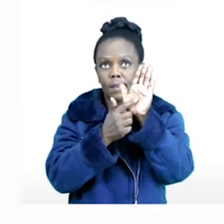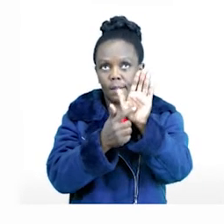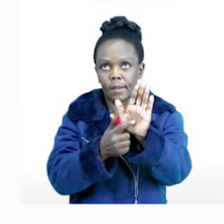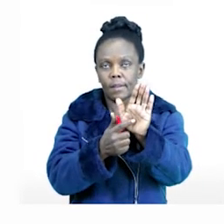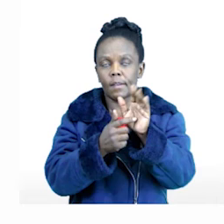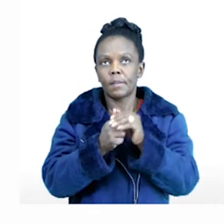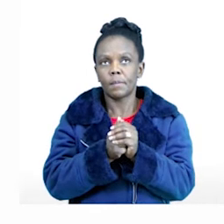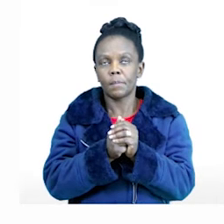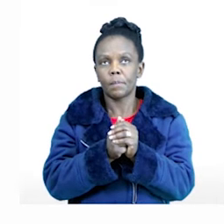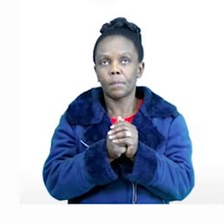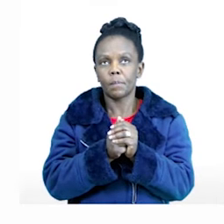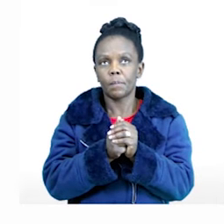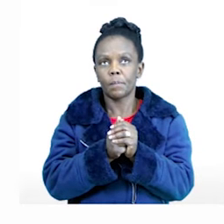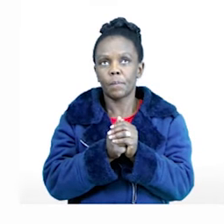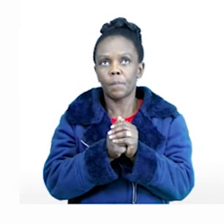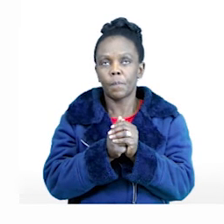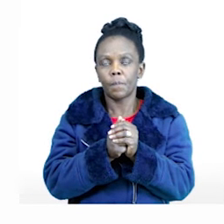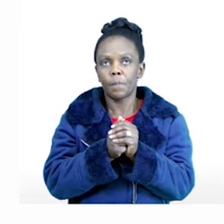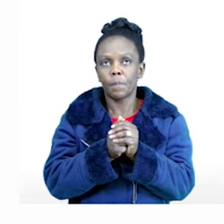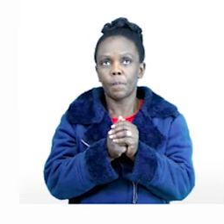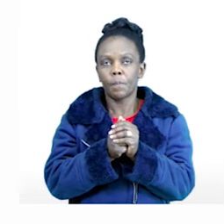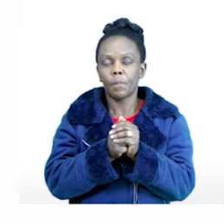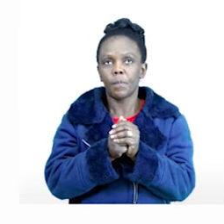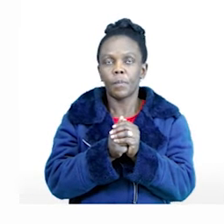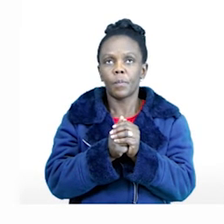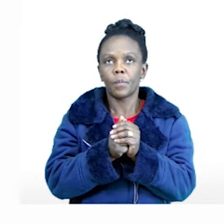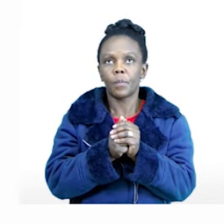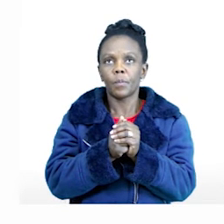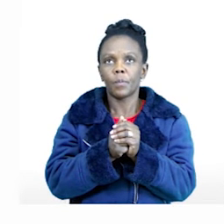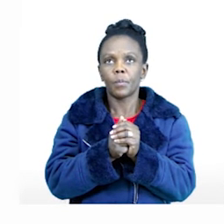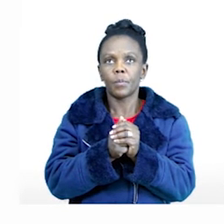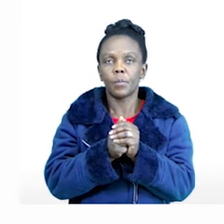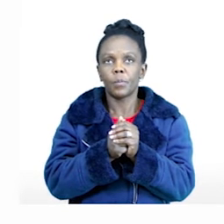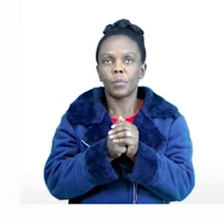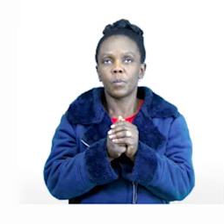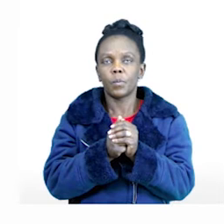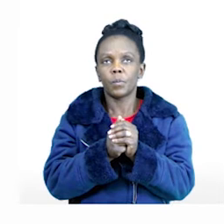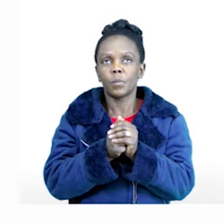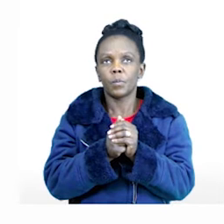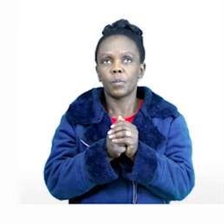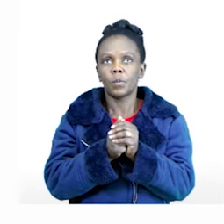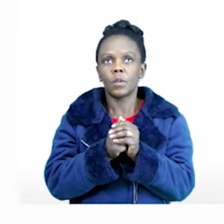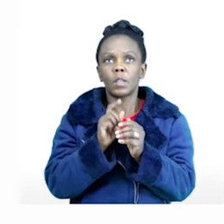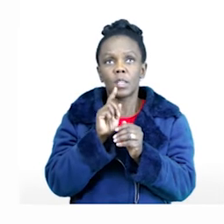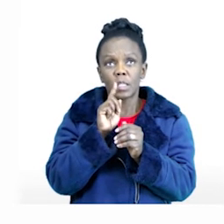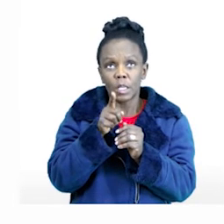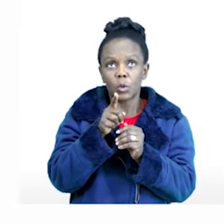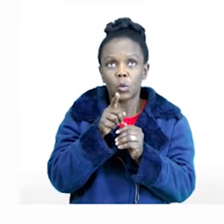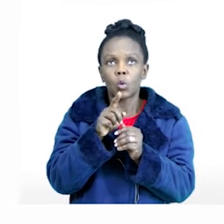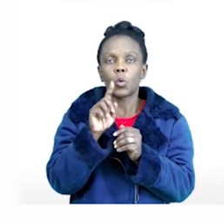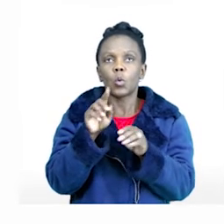them, and this one, every traffic sign tells you what to do when you are